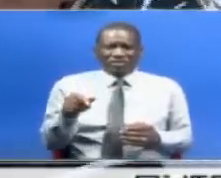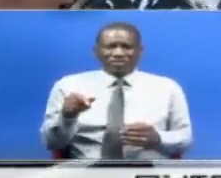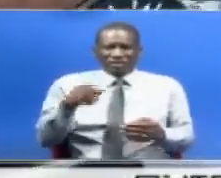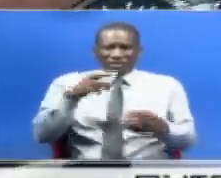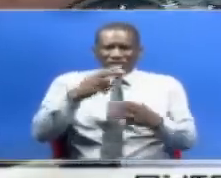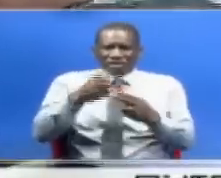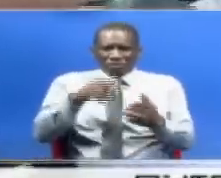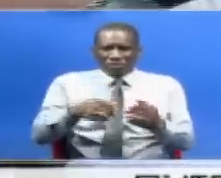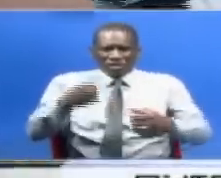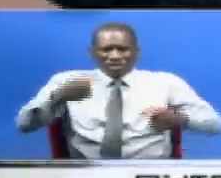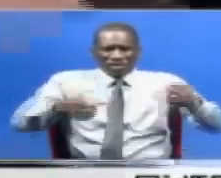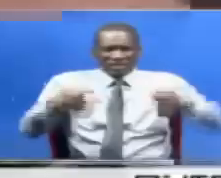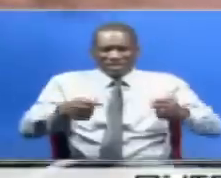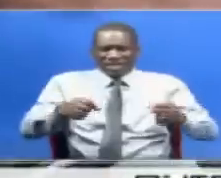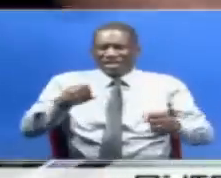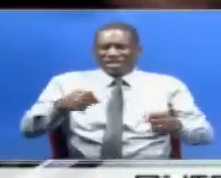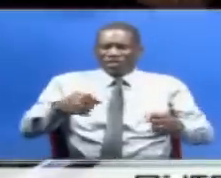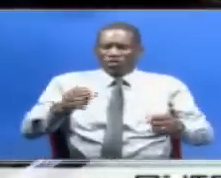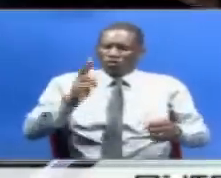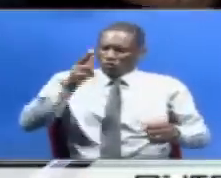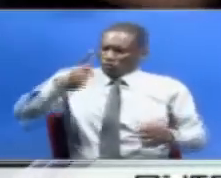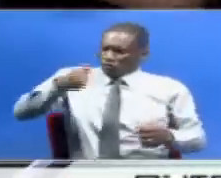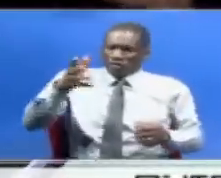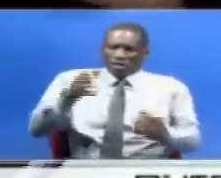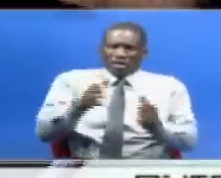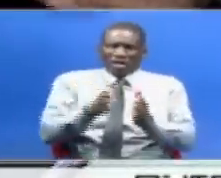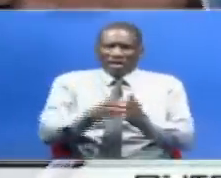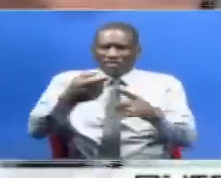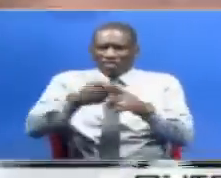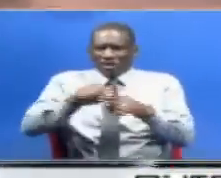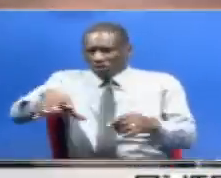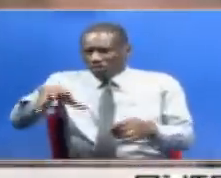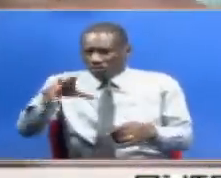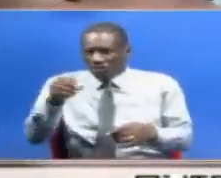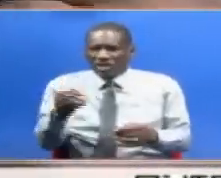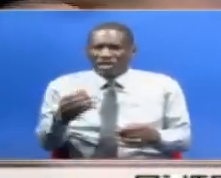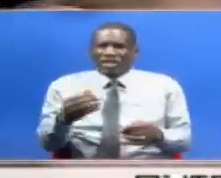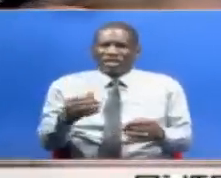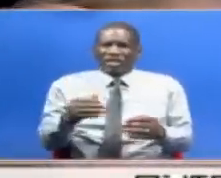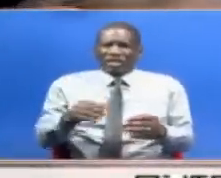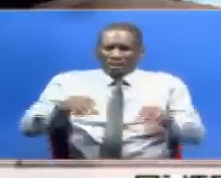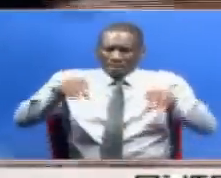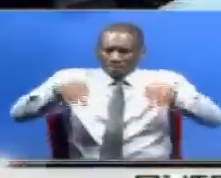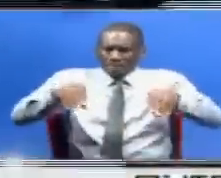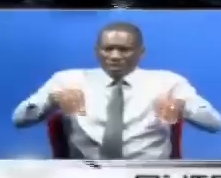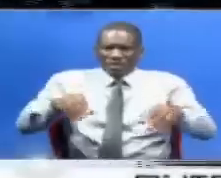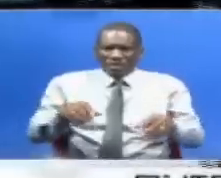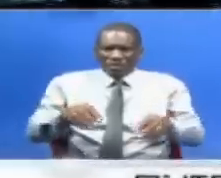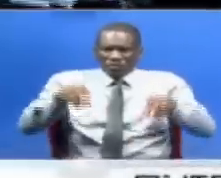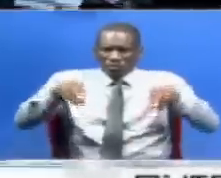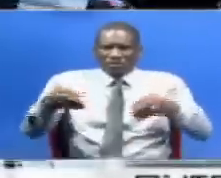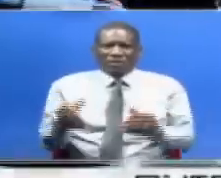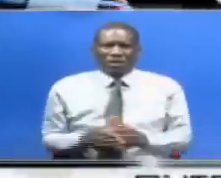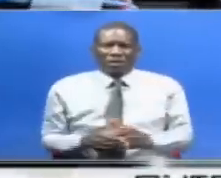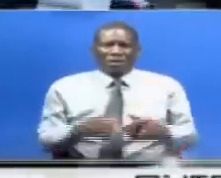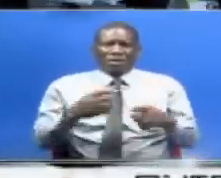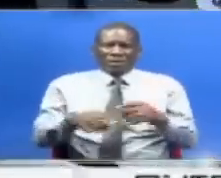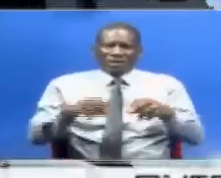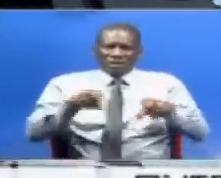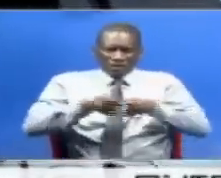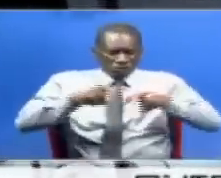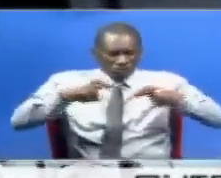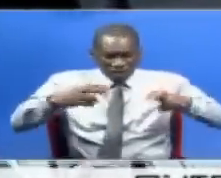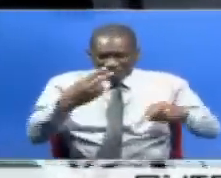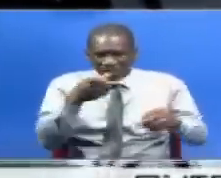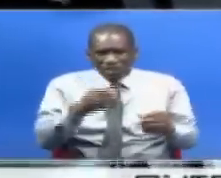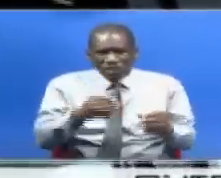your steering wheel liquid here, and then you find your battery, your rechargeable battery. But as you can see, there